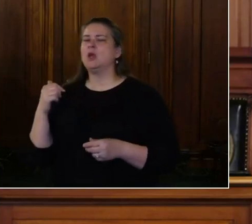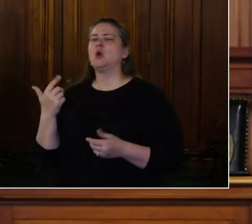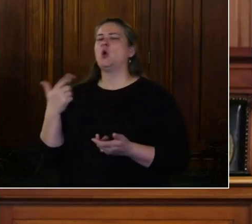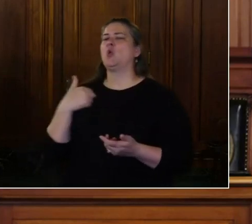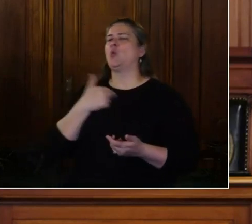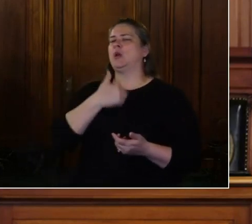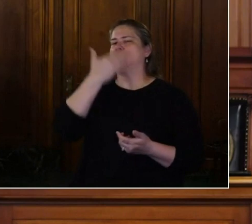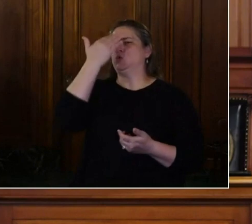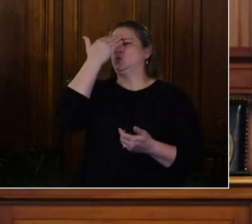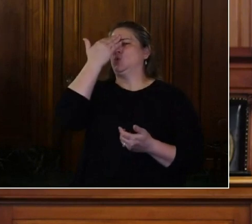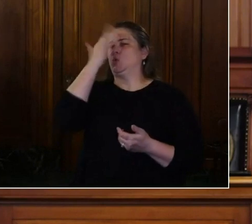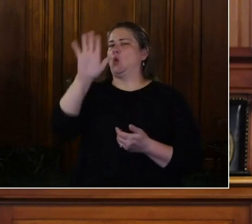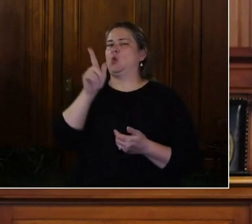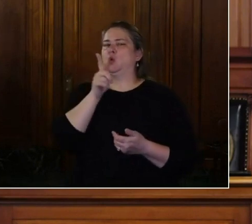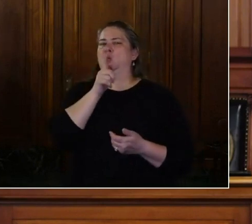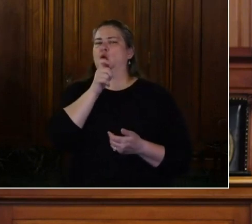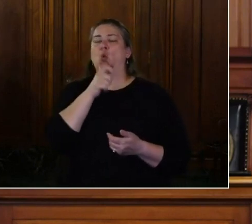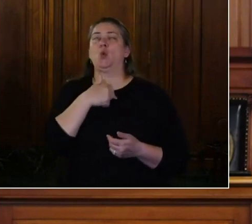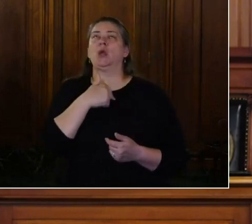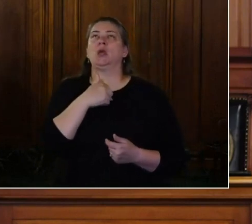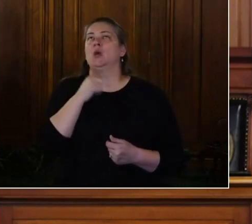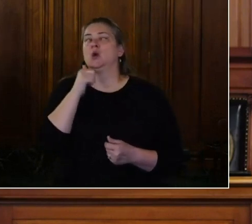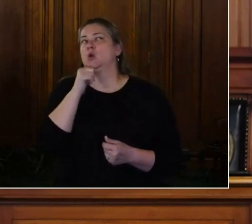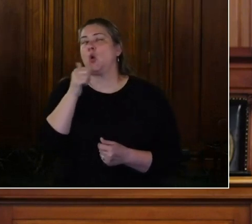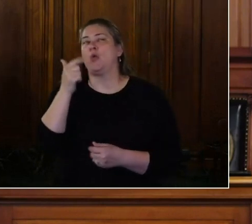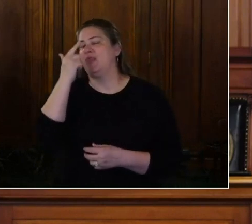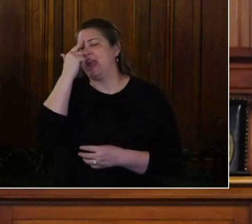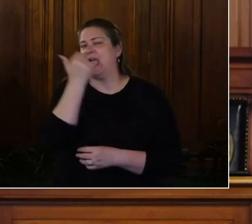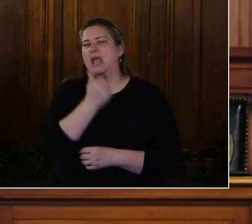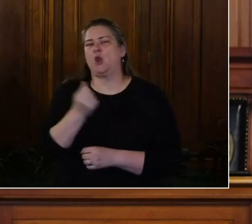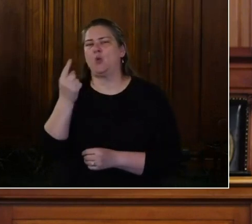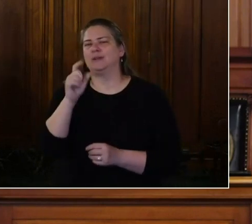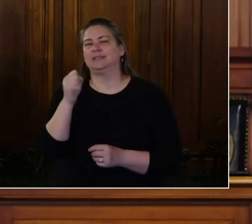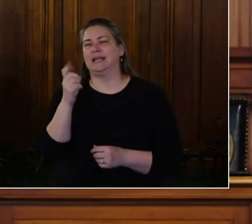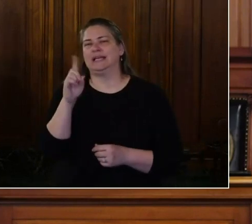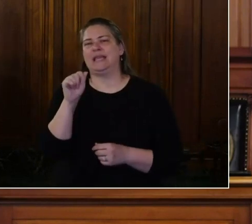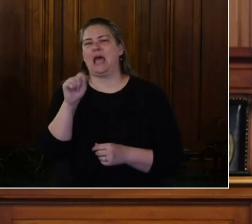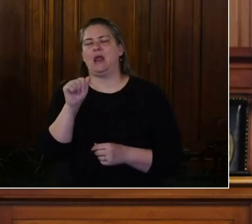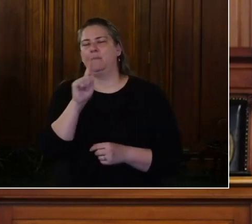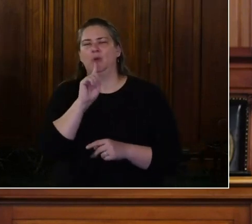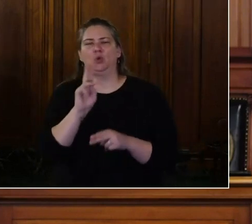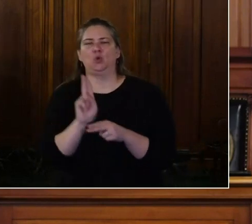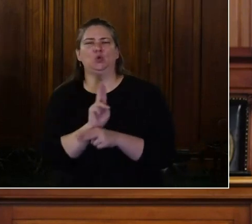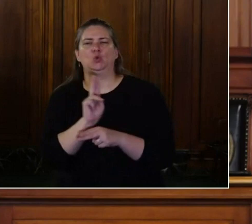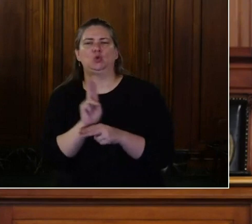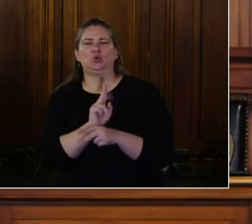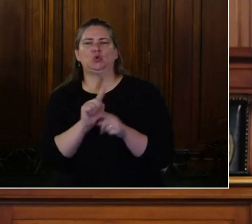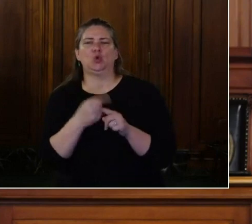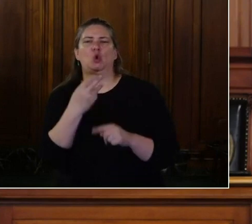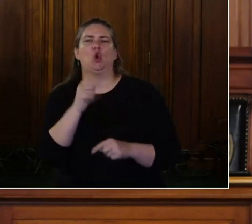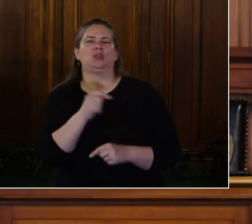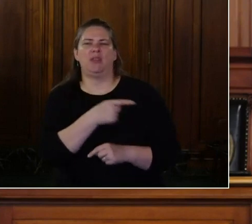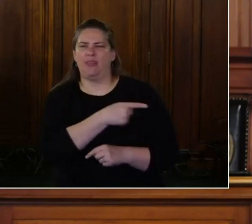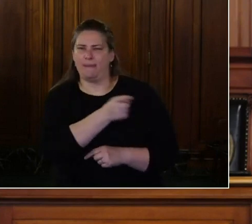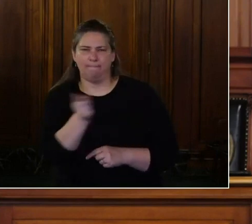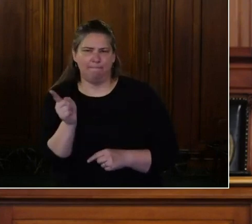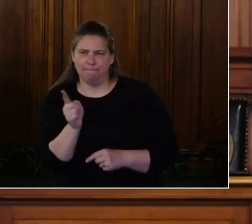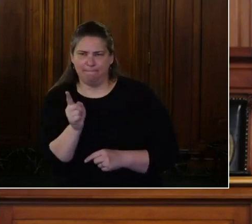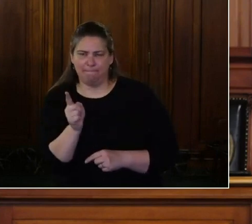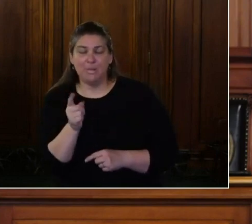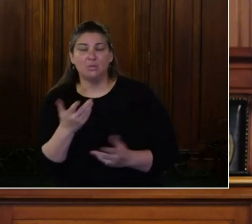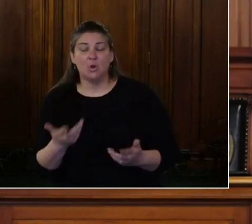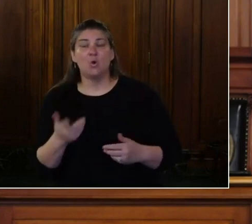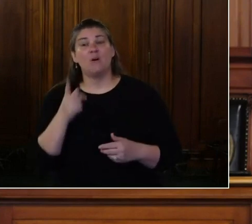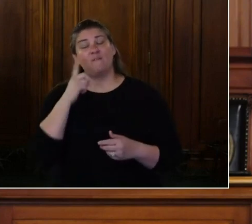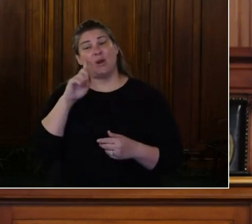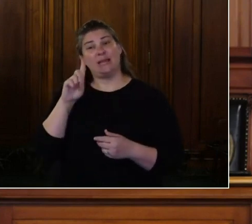yet, and we don't believe yet, that anybody's data has been used to harm them. And so what you do in these